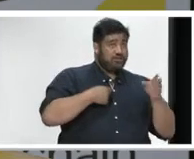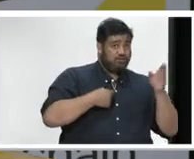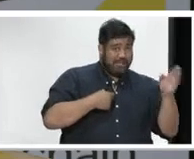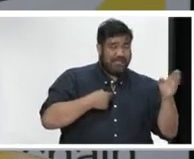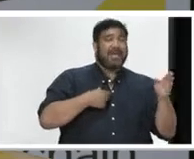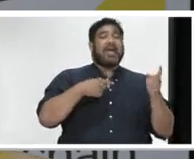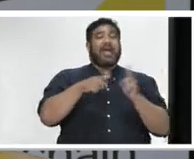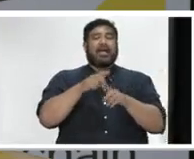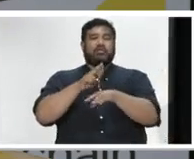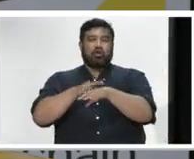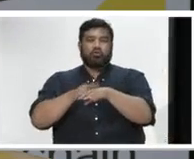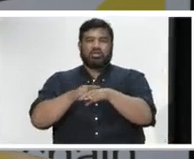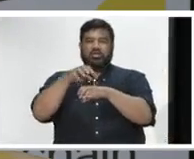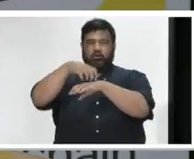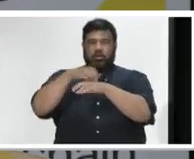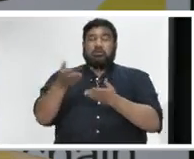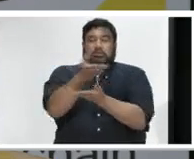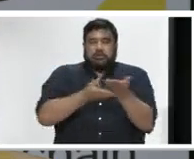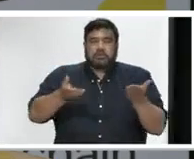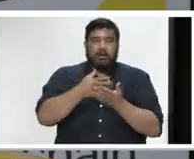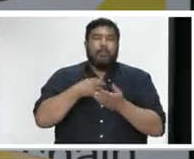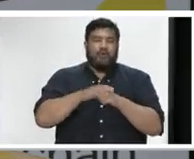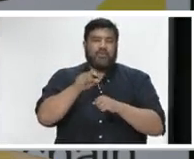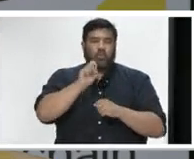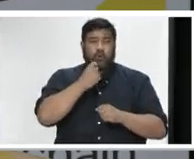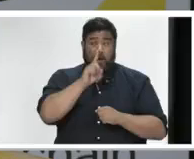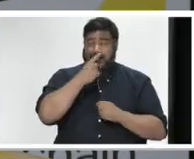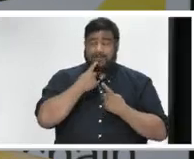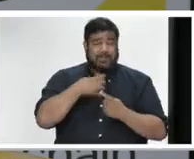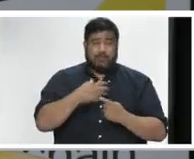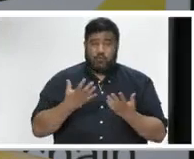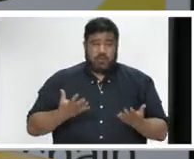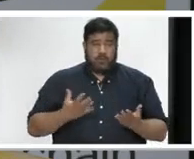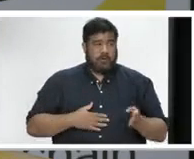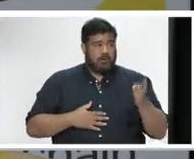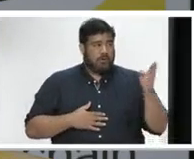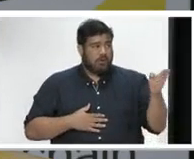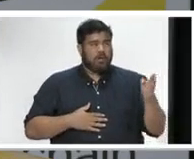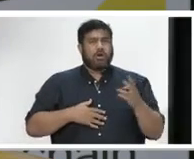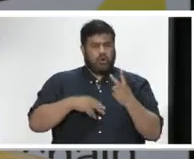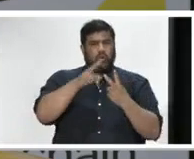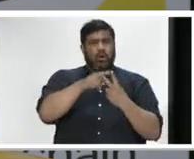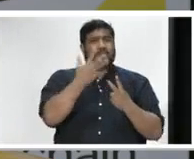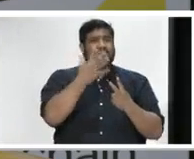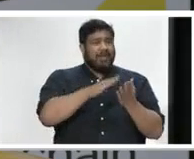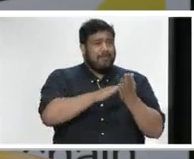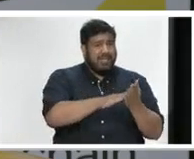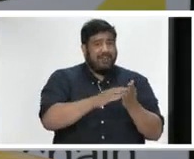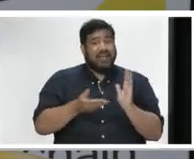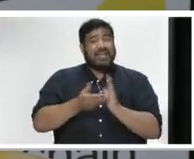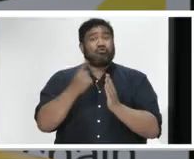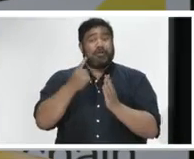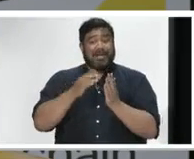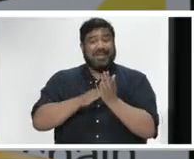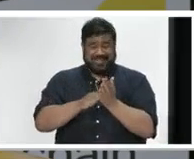further funding. So that's ongoing, and I can't comment any further on it. We understand that 11 million was promised to them though, and now is being withheld